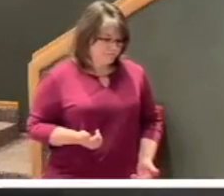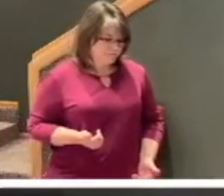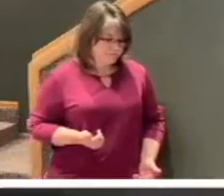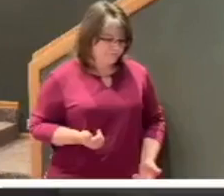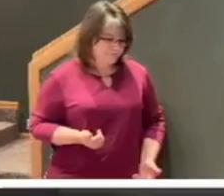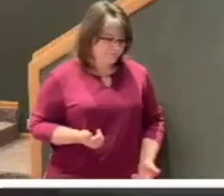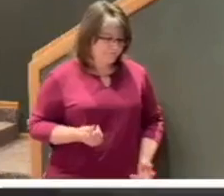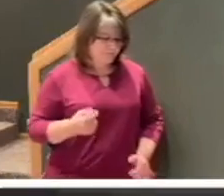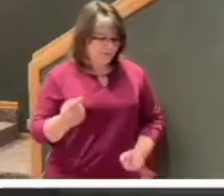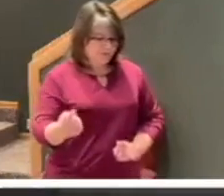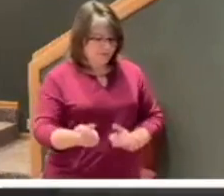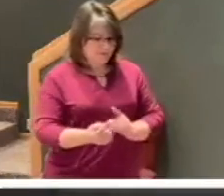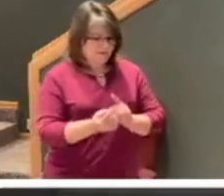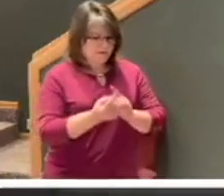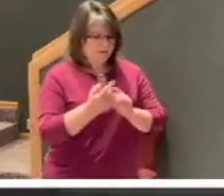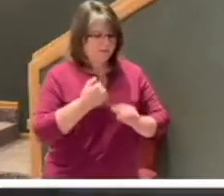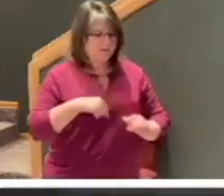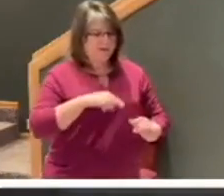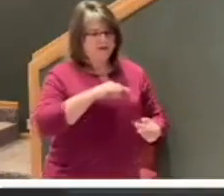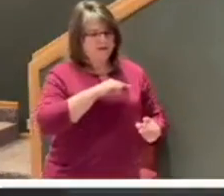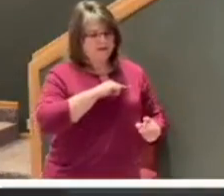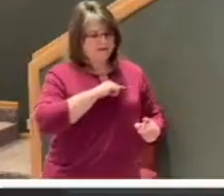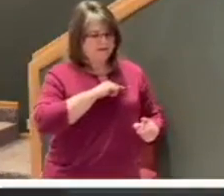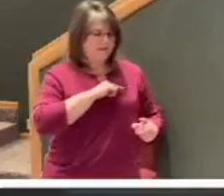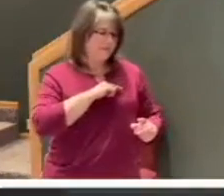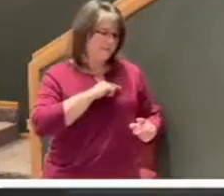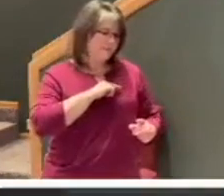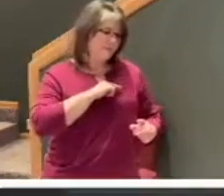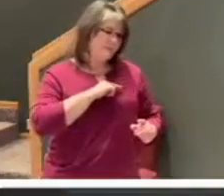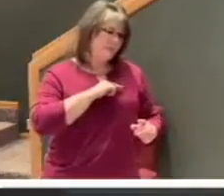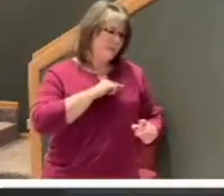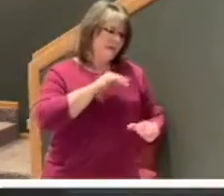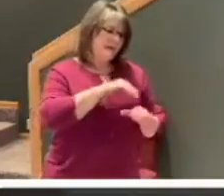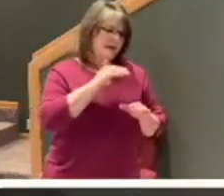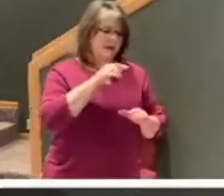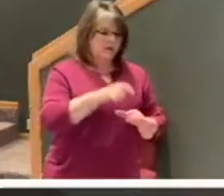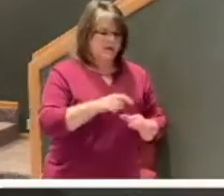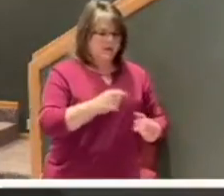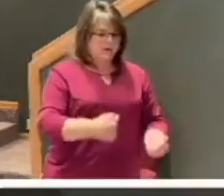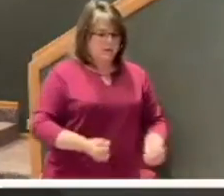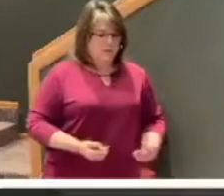Would you meet us at the point of our need and fill us?